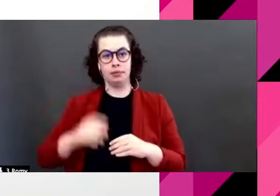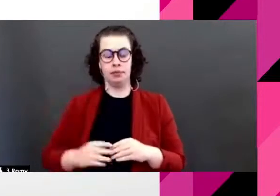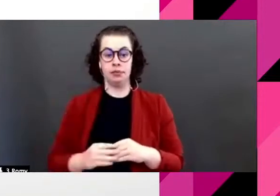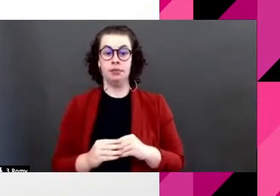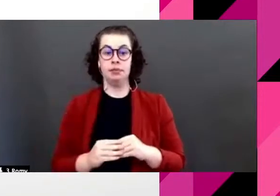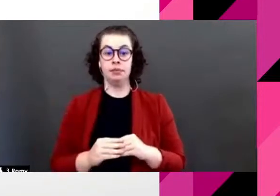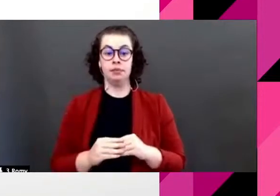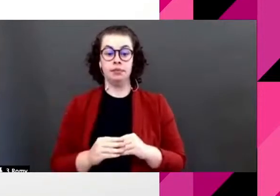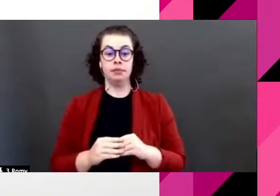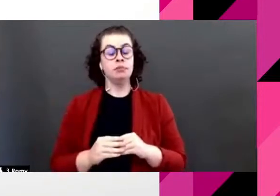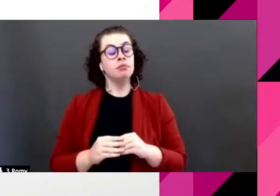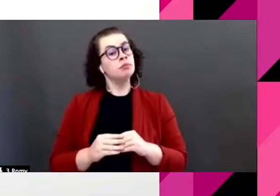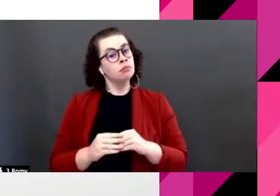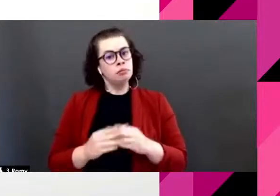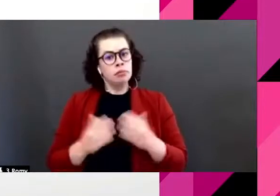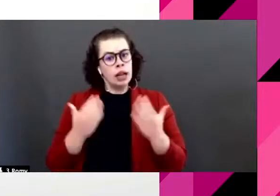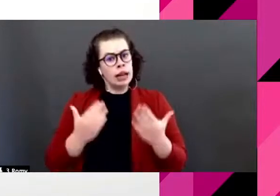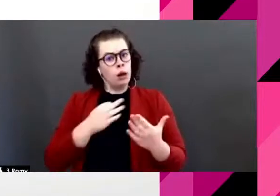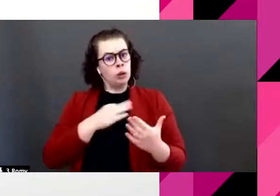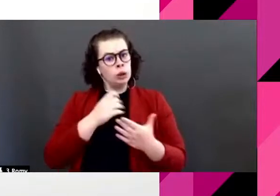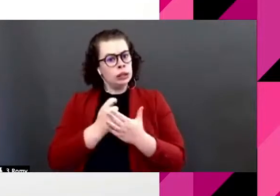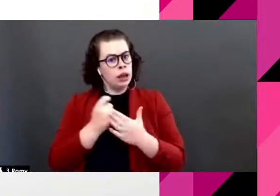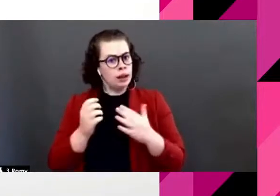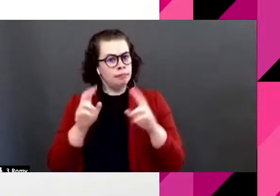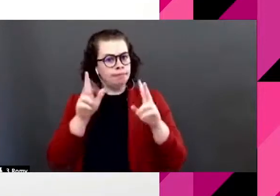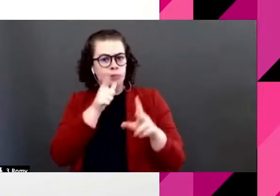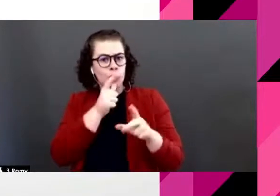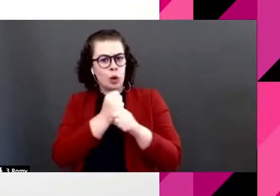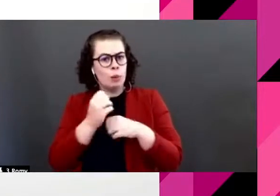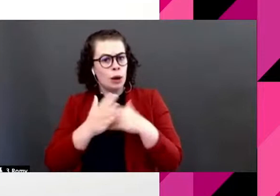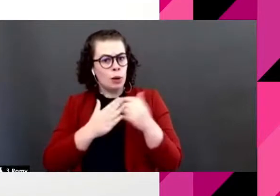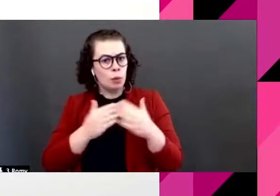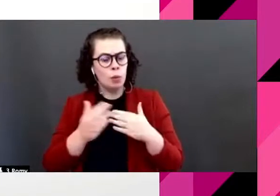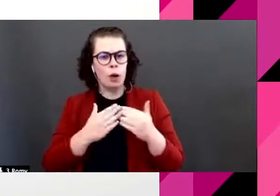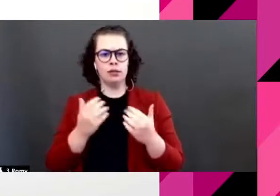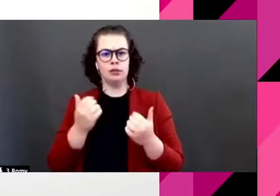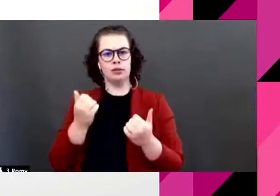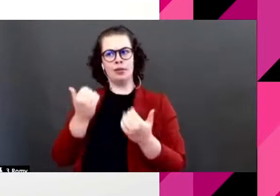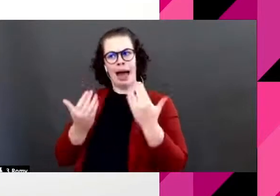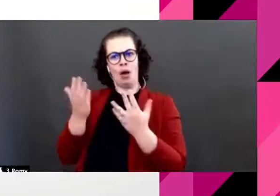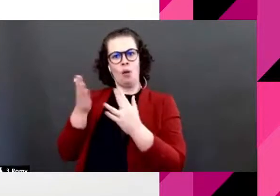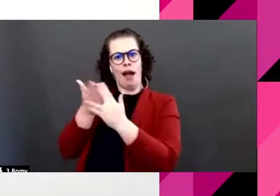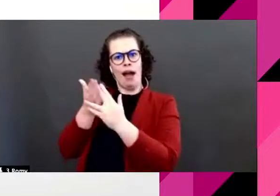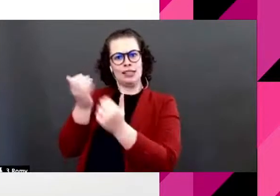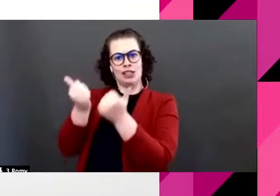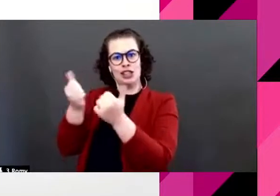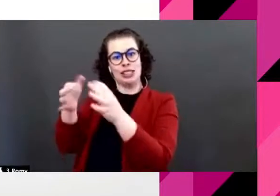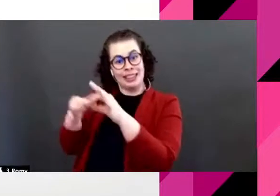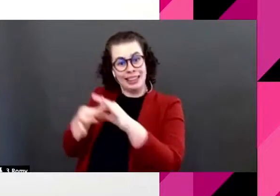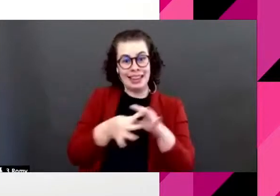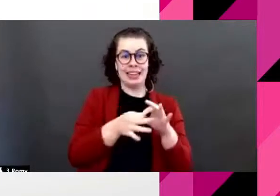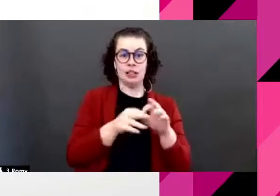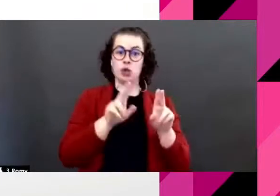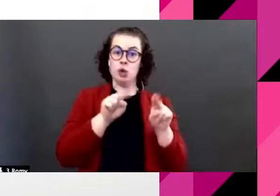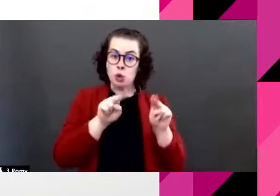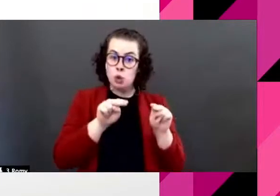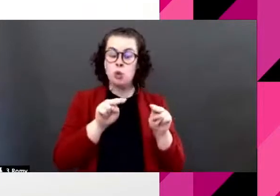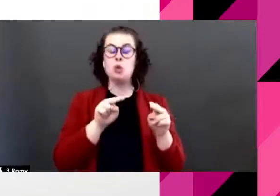focus on enhancing access to justice contained in the refreshed National Disability Inclusion